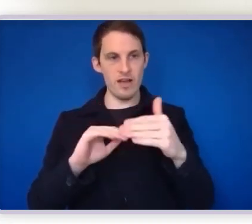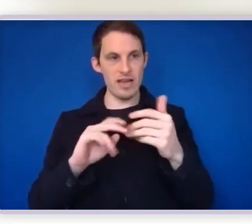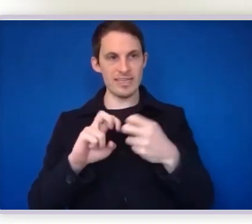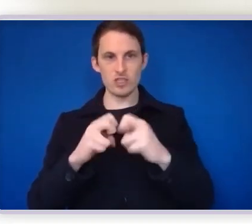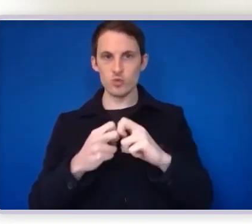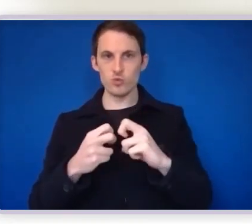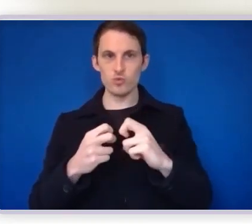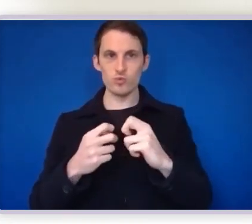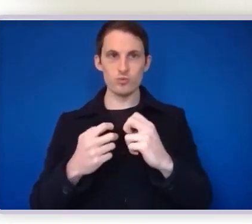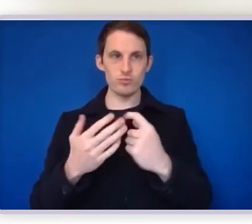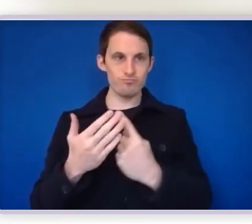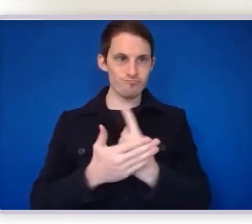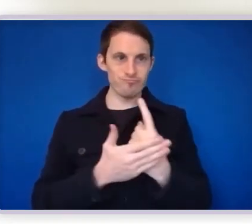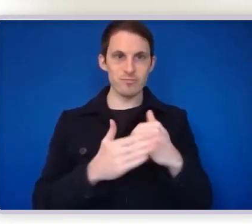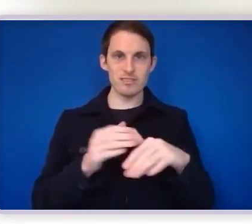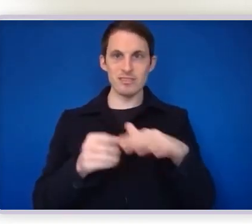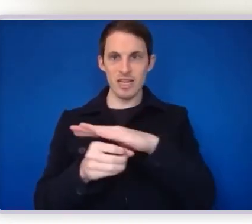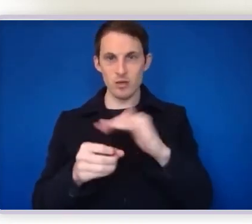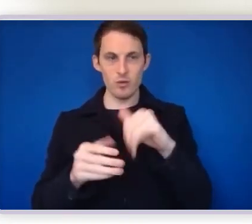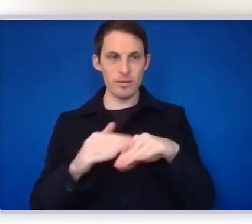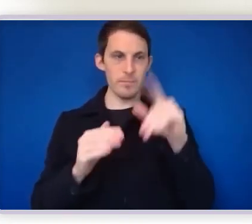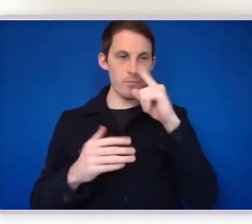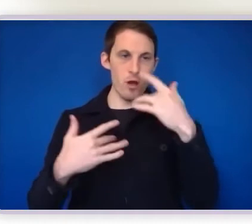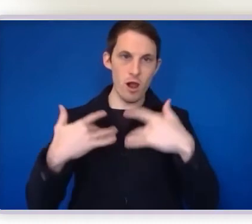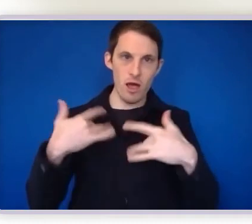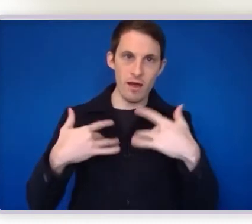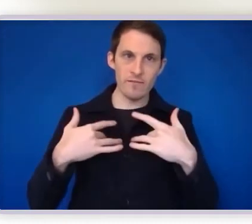the field, in people's lives, whether it be in the